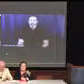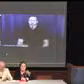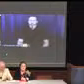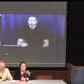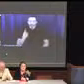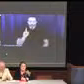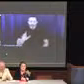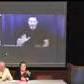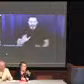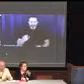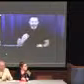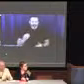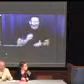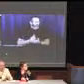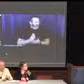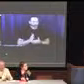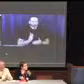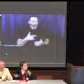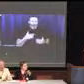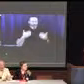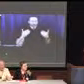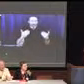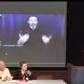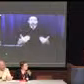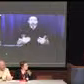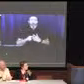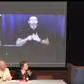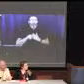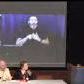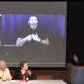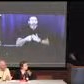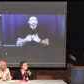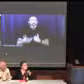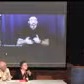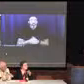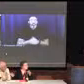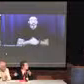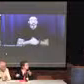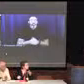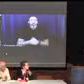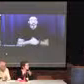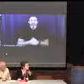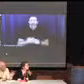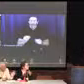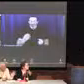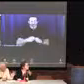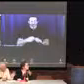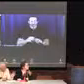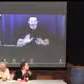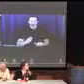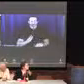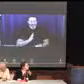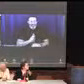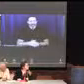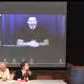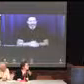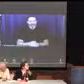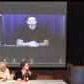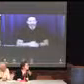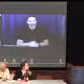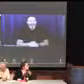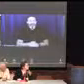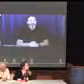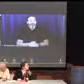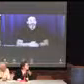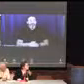all right, I will go ahead and start. That's okay, no problem. I'm